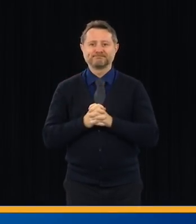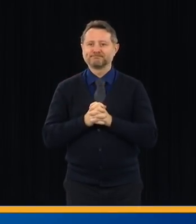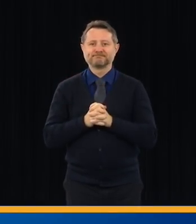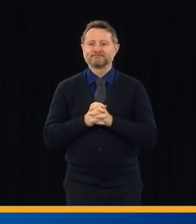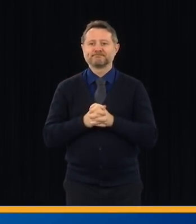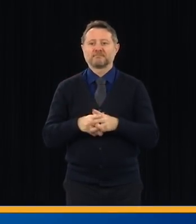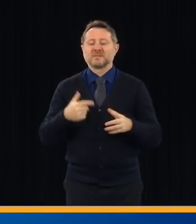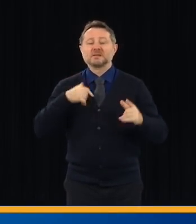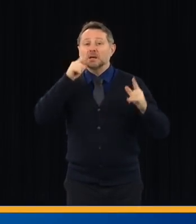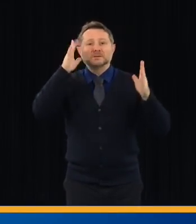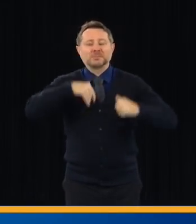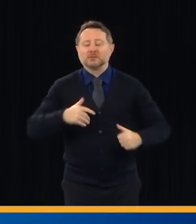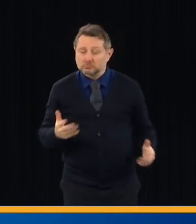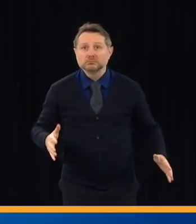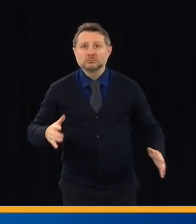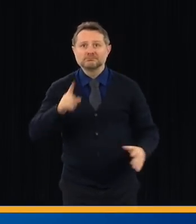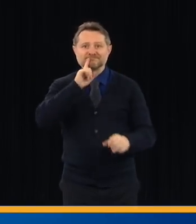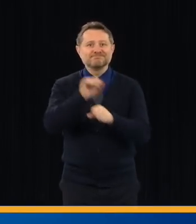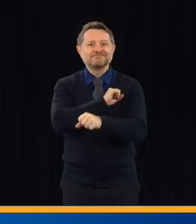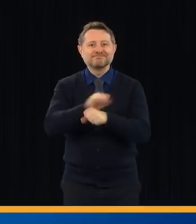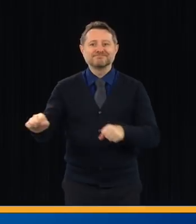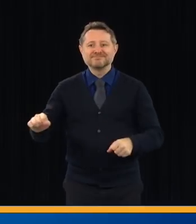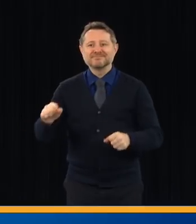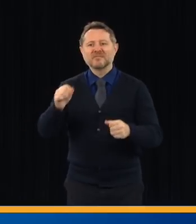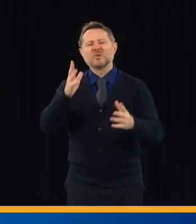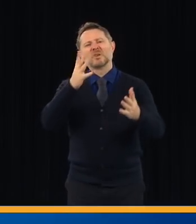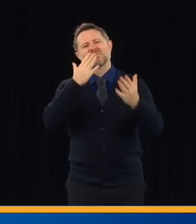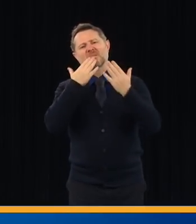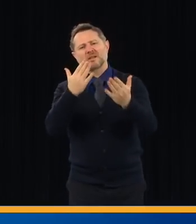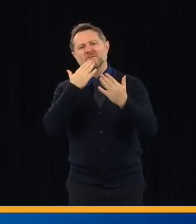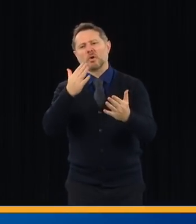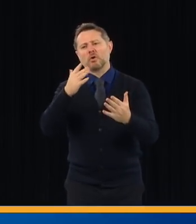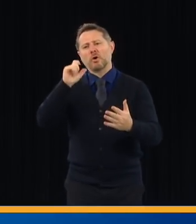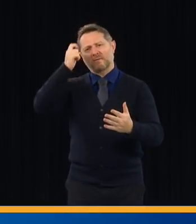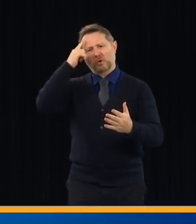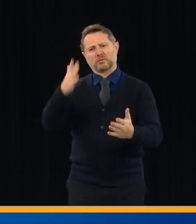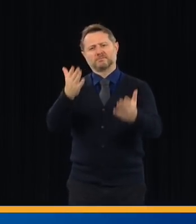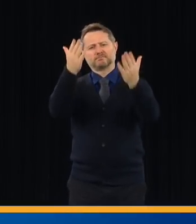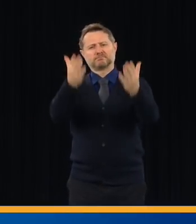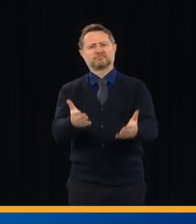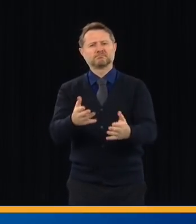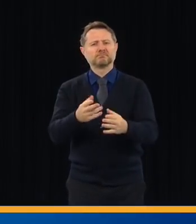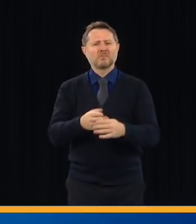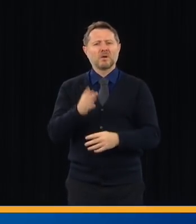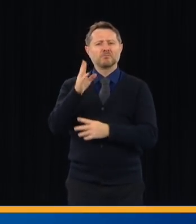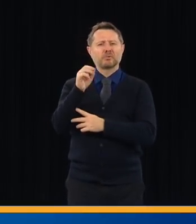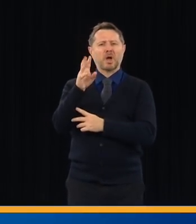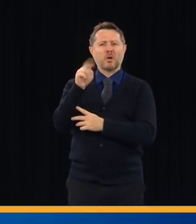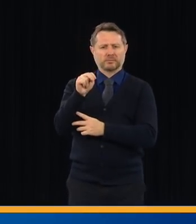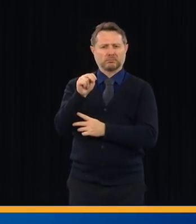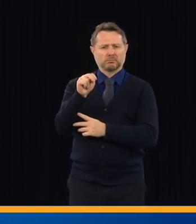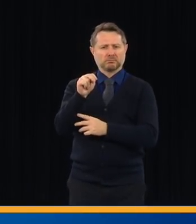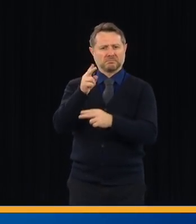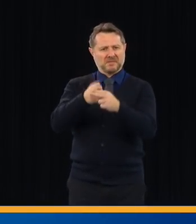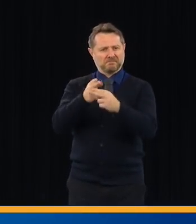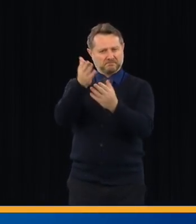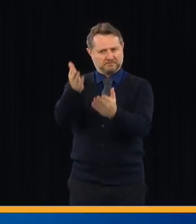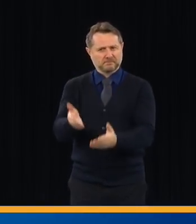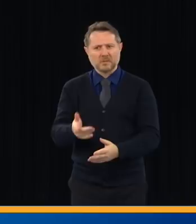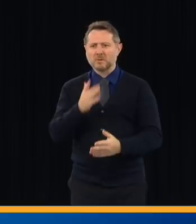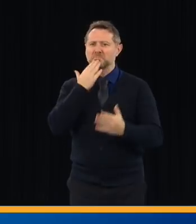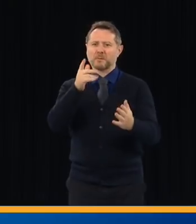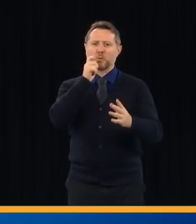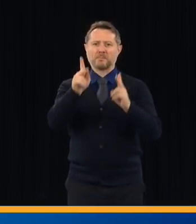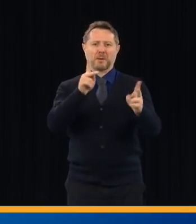unexpected. And I want to thank Governor Brown. I want to thank all of the people in the state of Oregon for